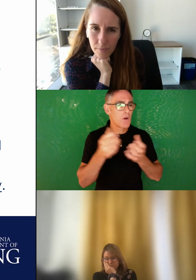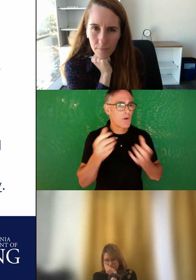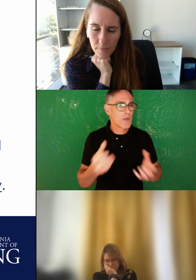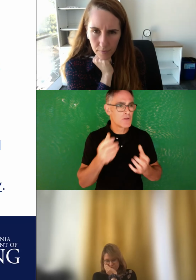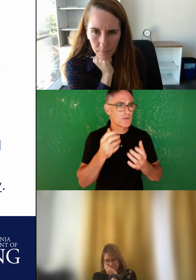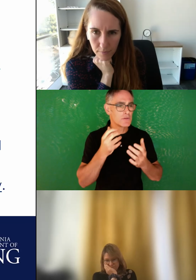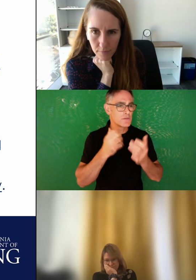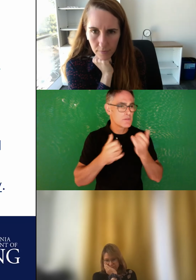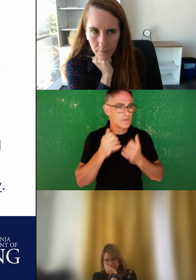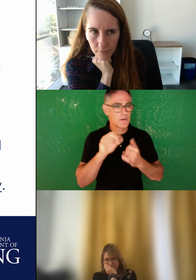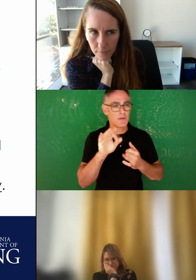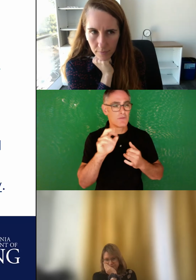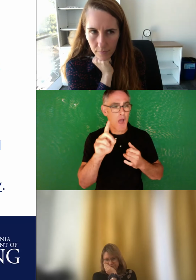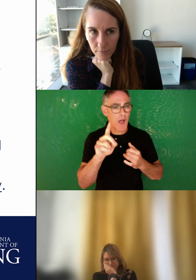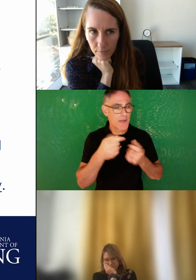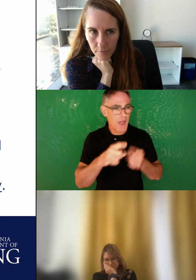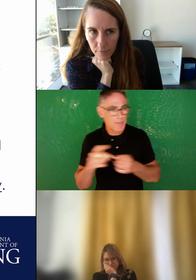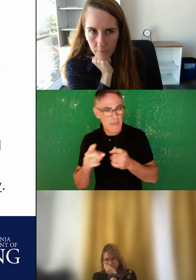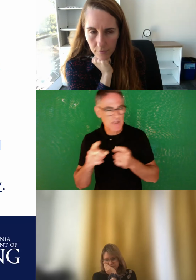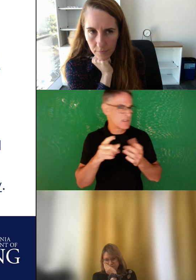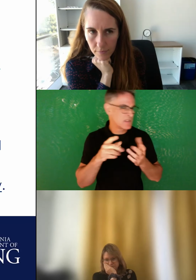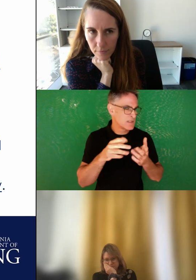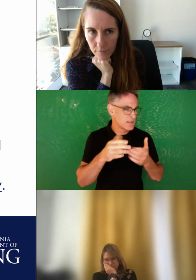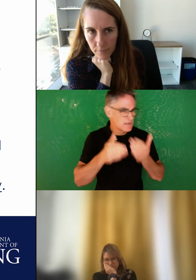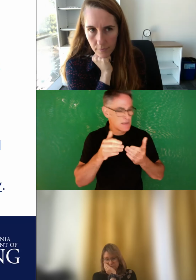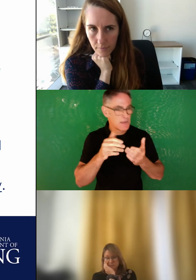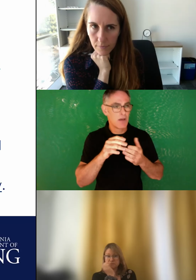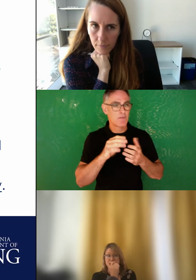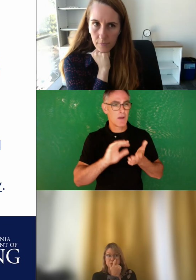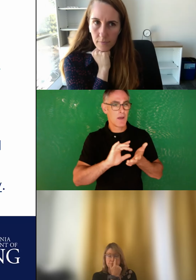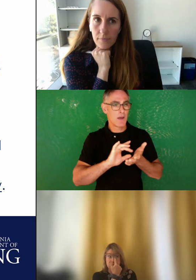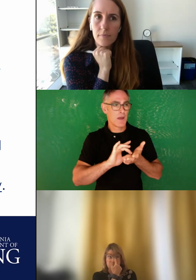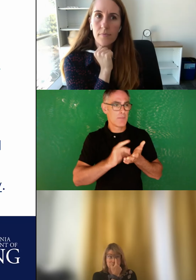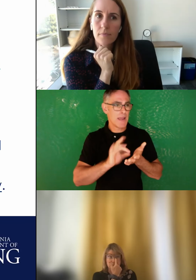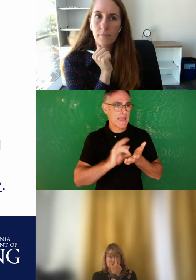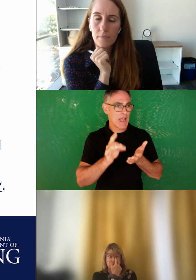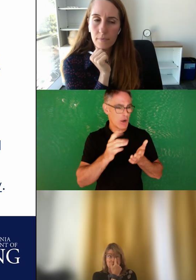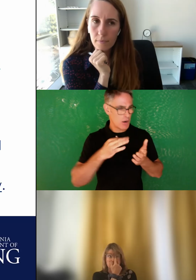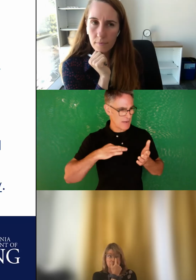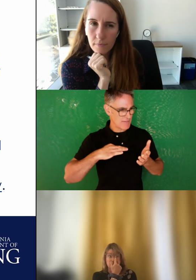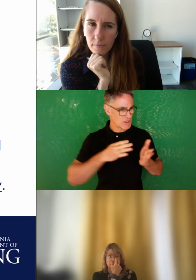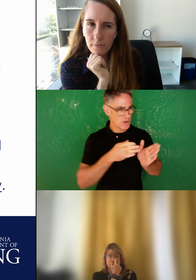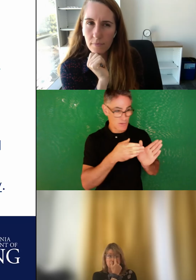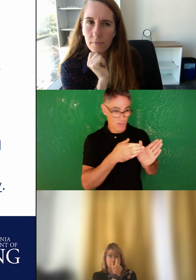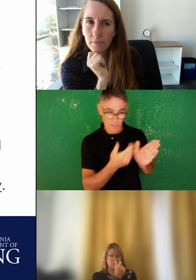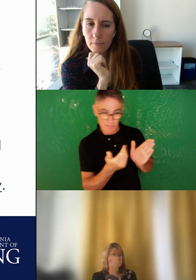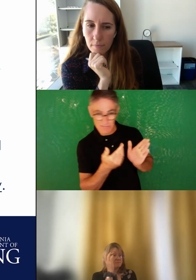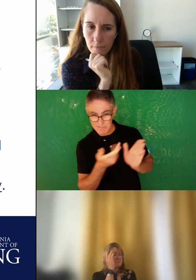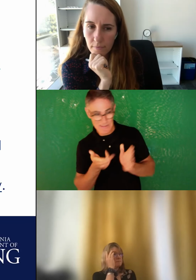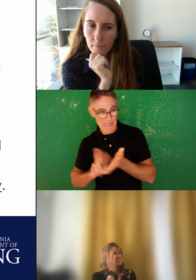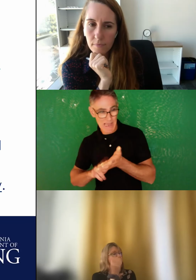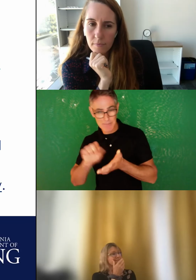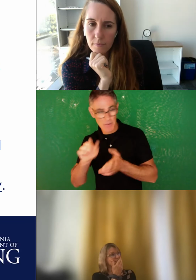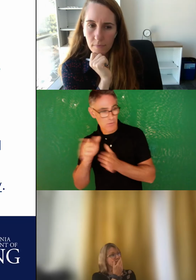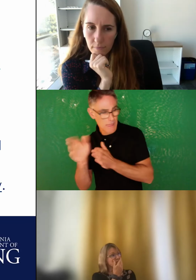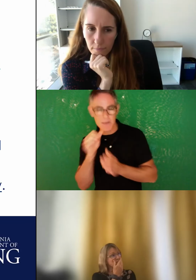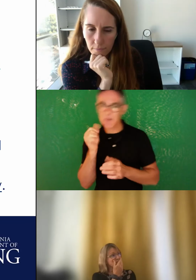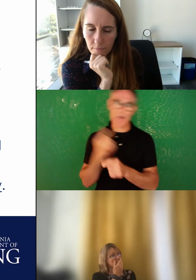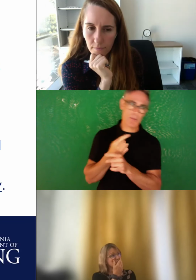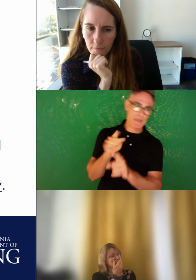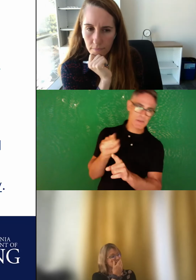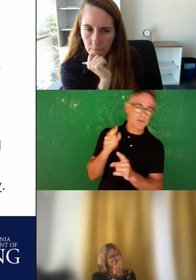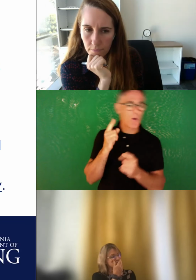the steering of Medicare beneficiaries into plans that may not be appropriate. However, I'm looking at the